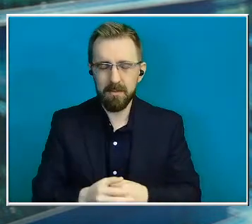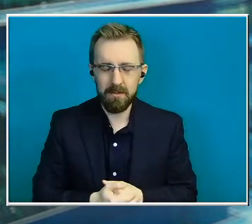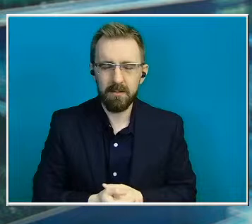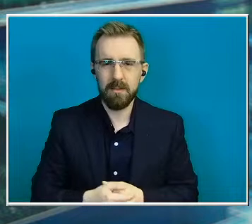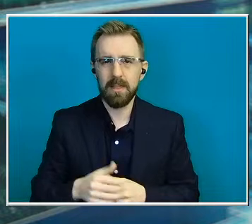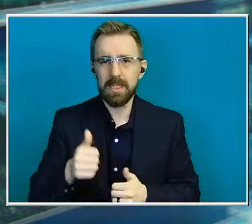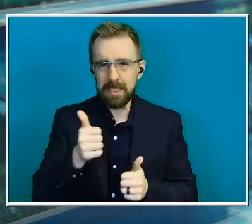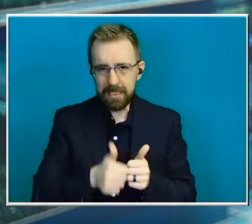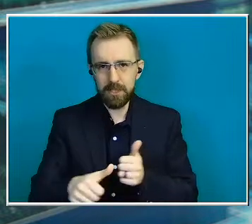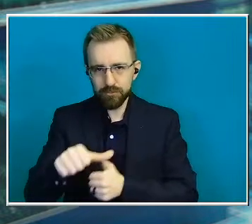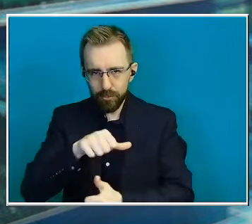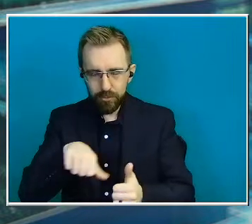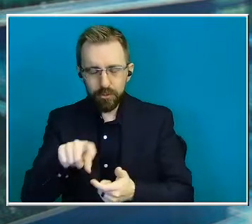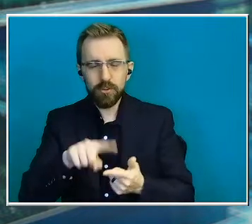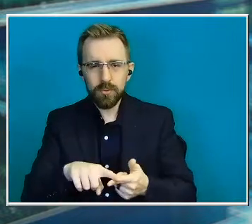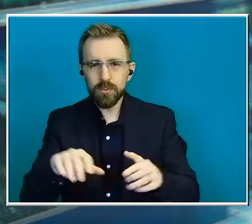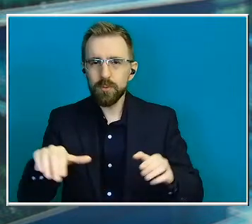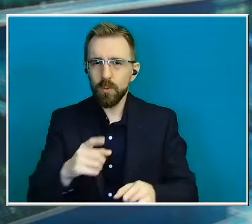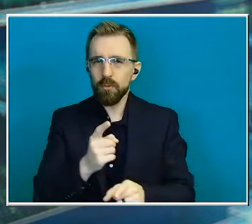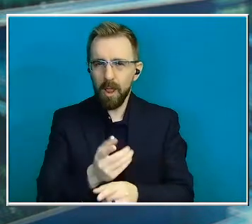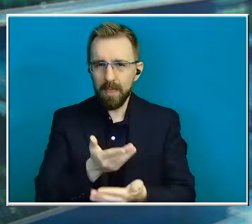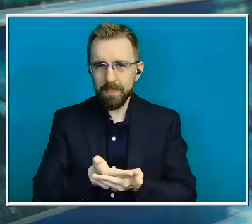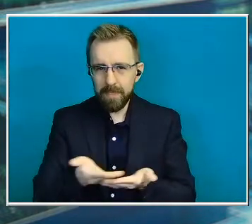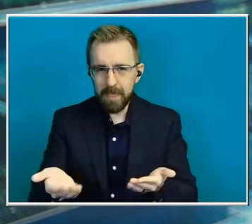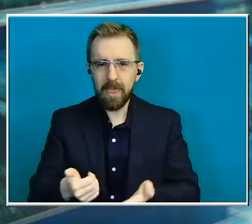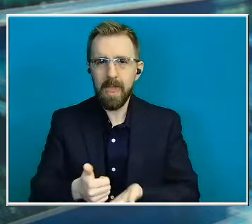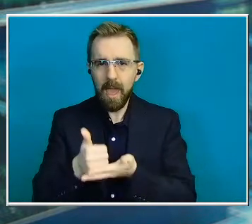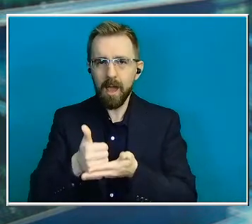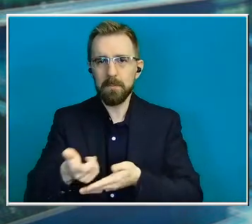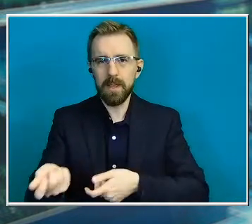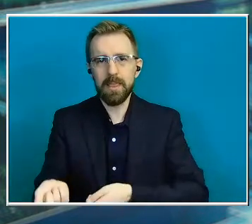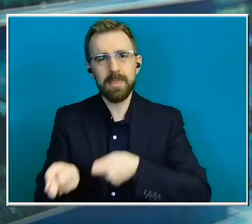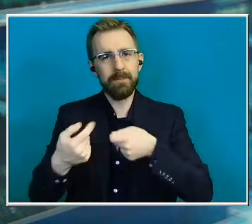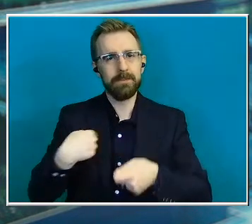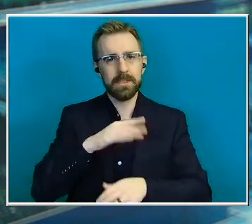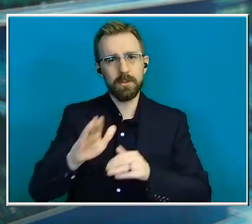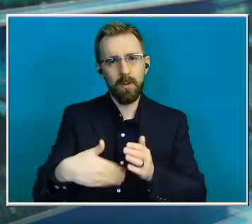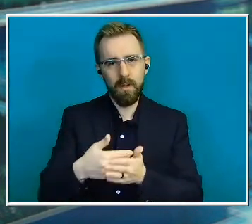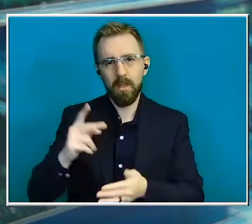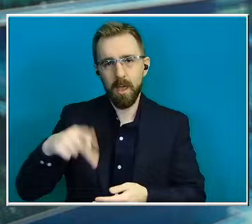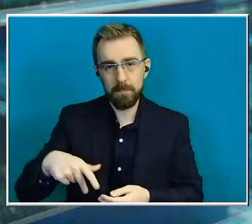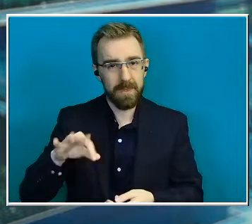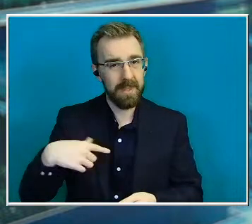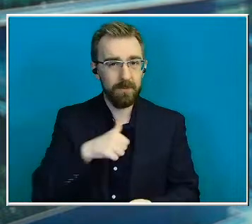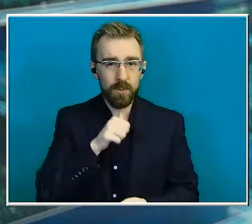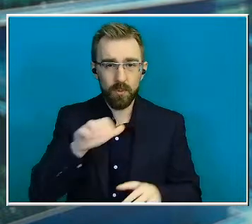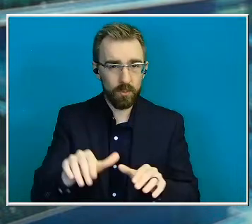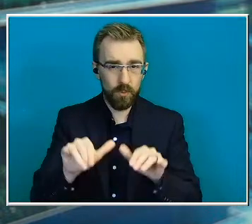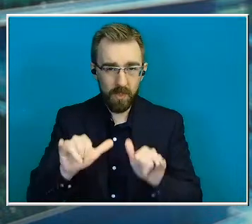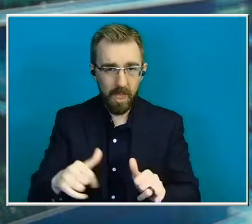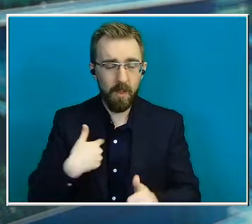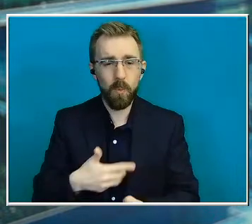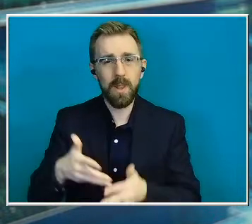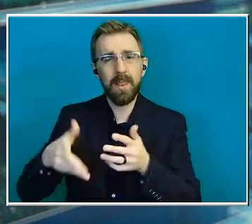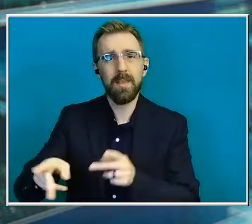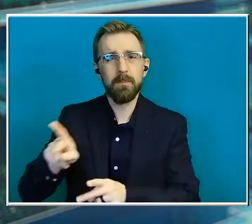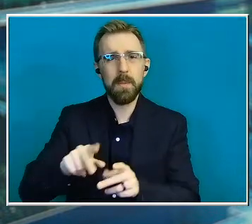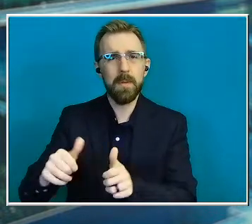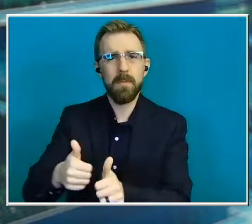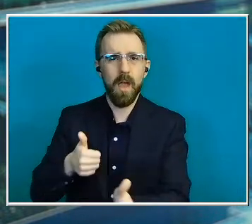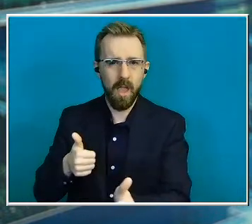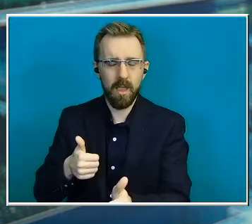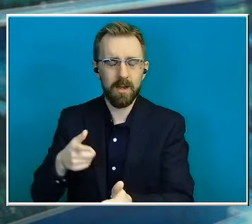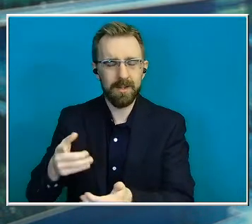do the right thing and help lift all of us up, because if we don't do that, we're leaving people behind, and at some moral